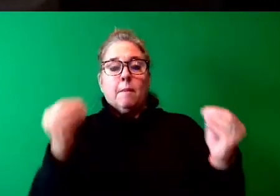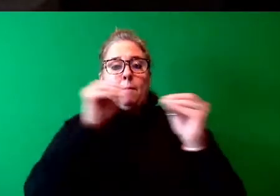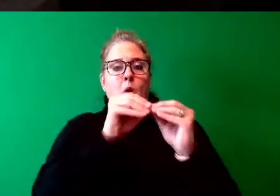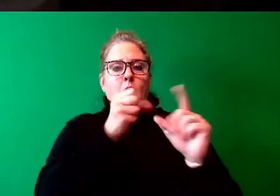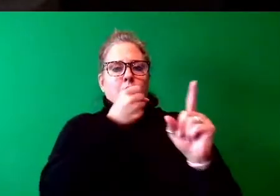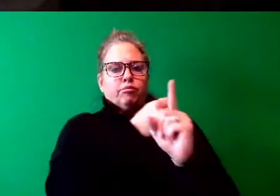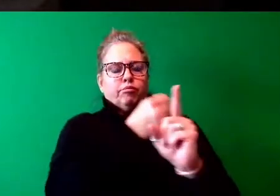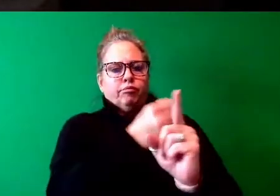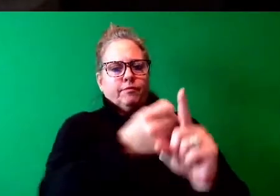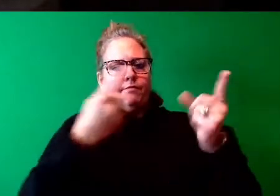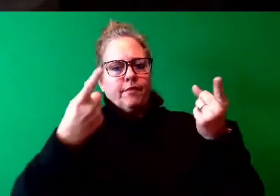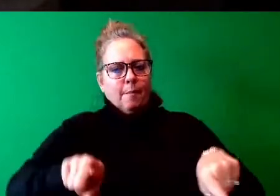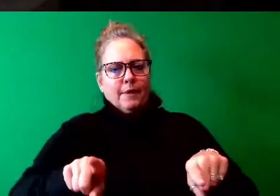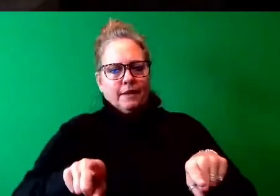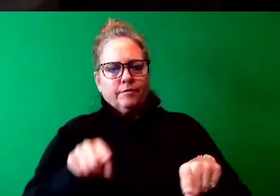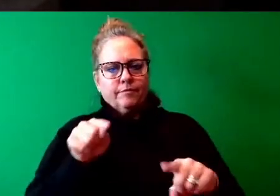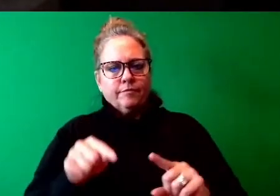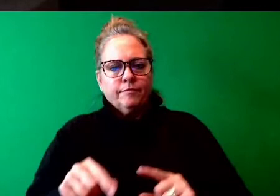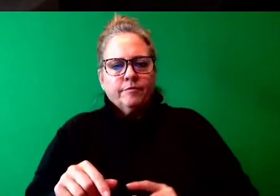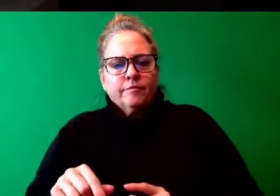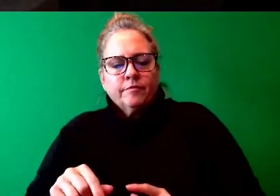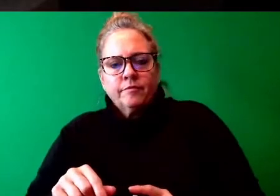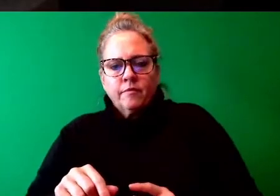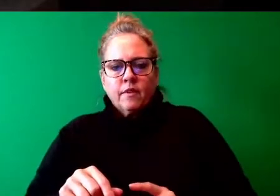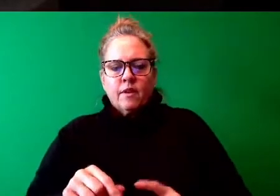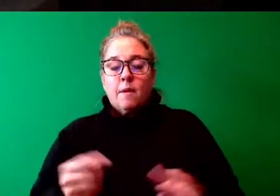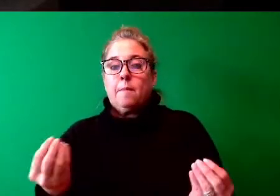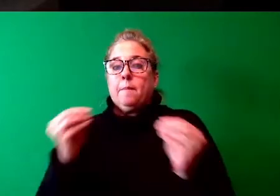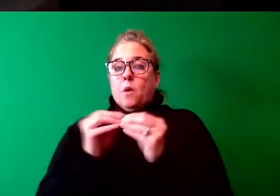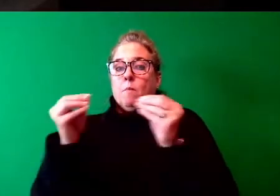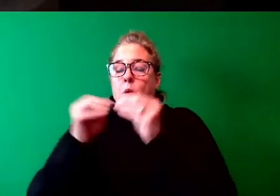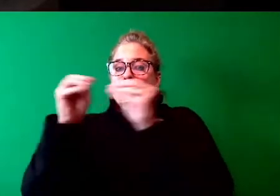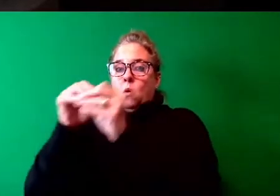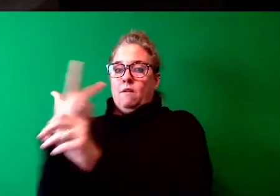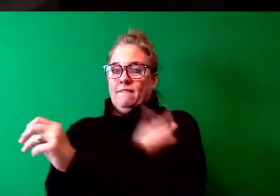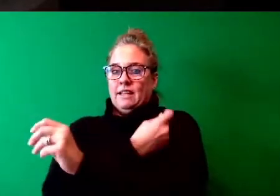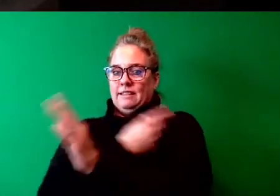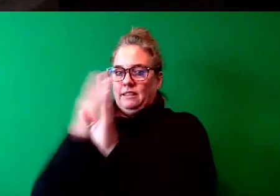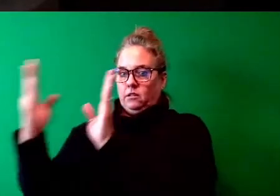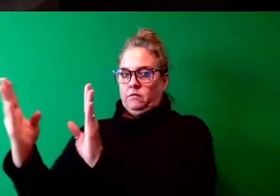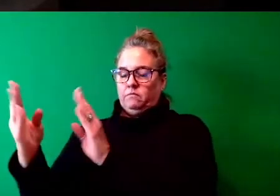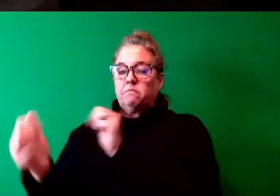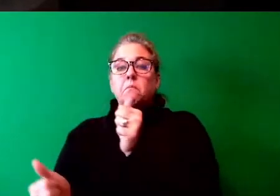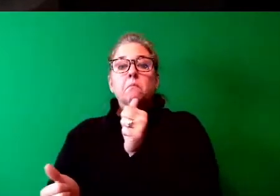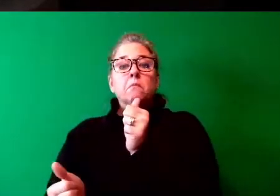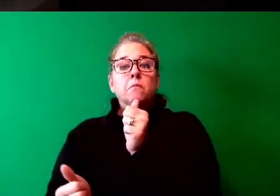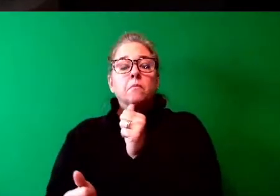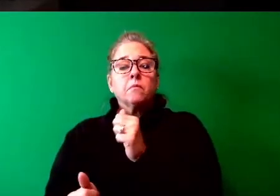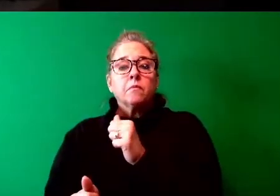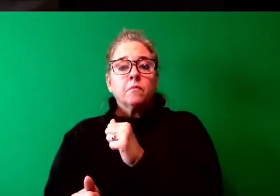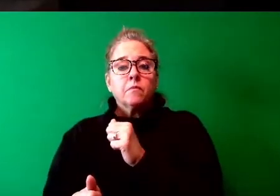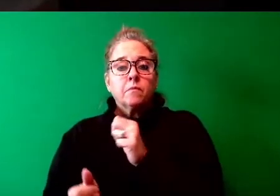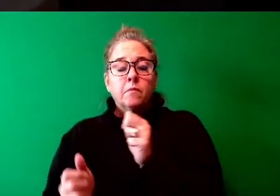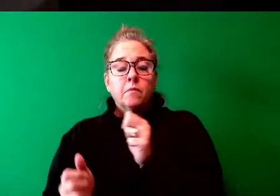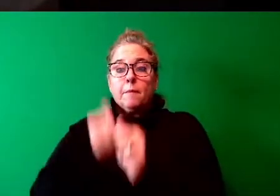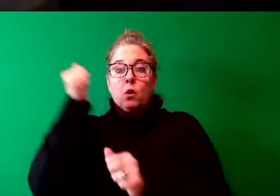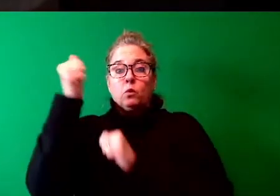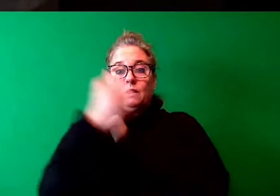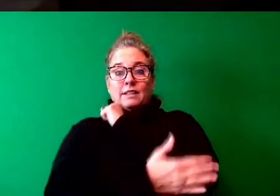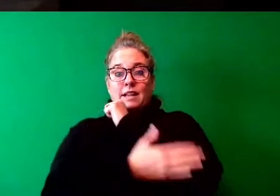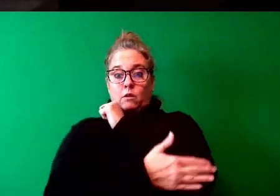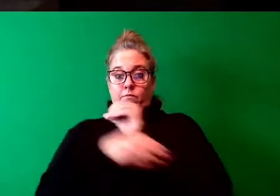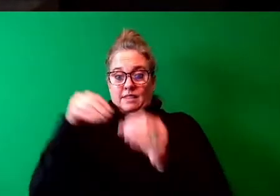the higher incidence you have. The more to the right you are on the graph, the higher percentage of vaccinations. And right now we're seeing most counties